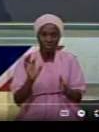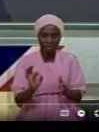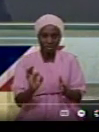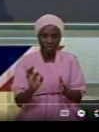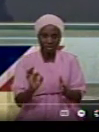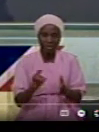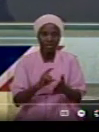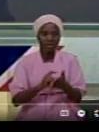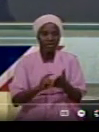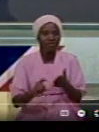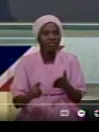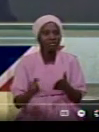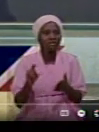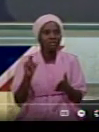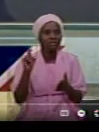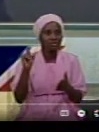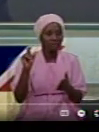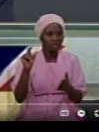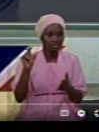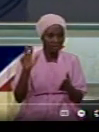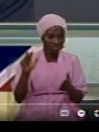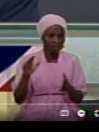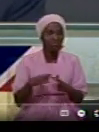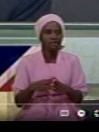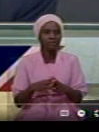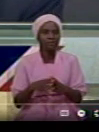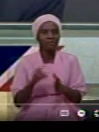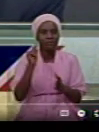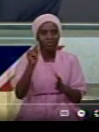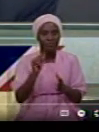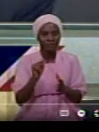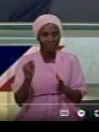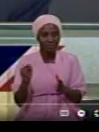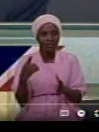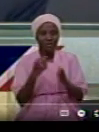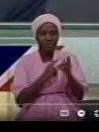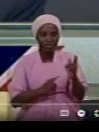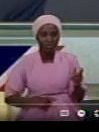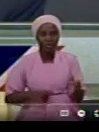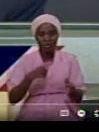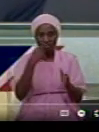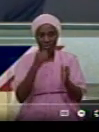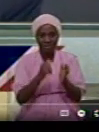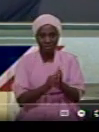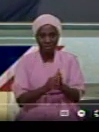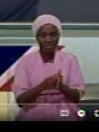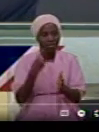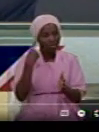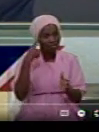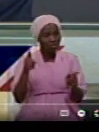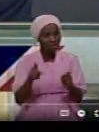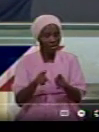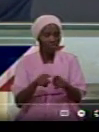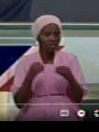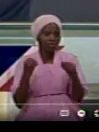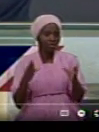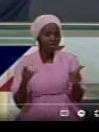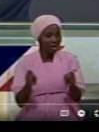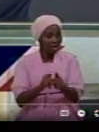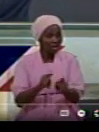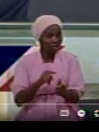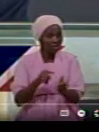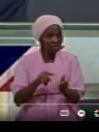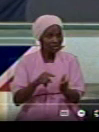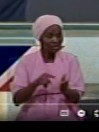29, verse 13. Wherefore the Lord said, for as much as these people draw